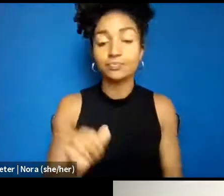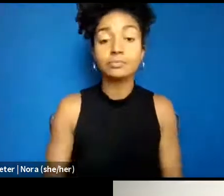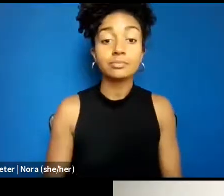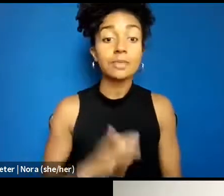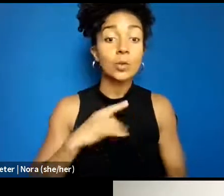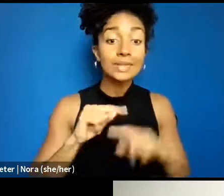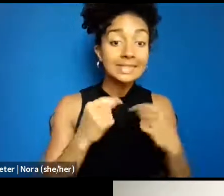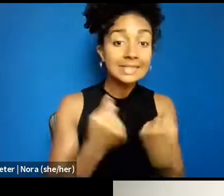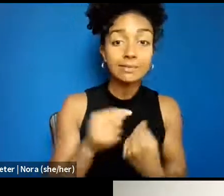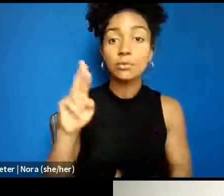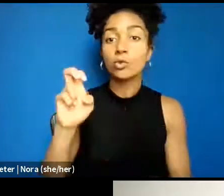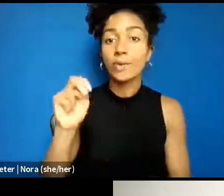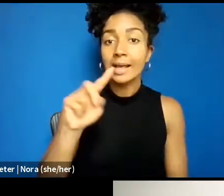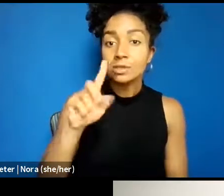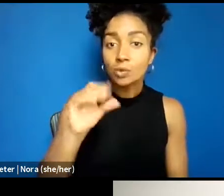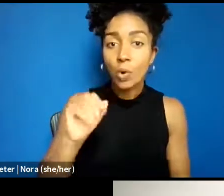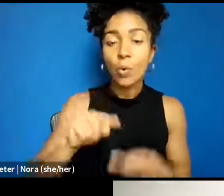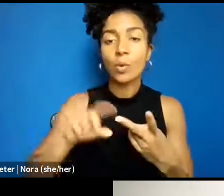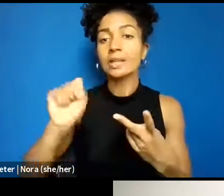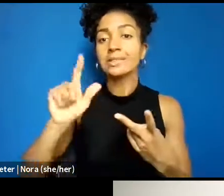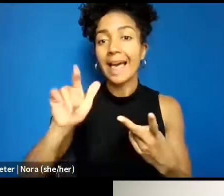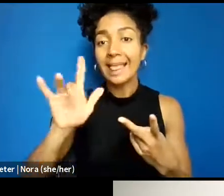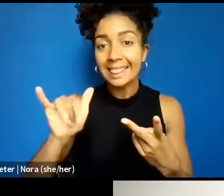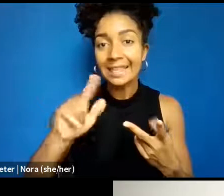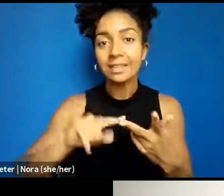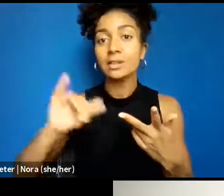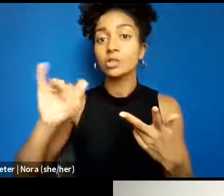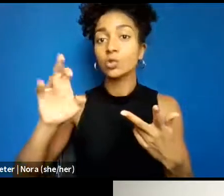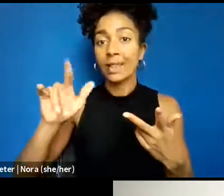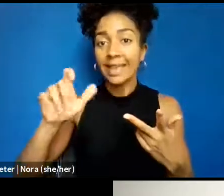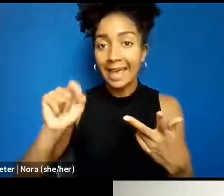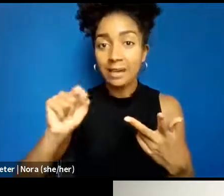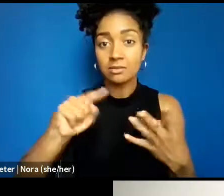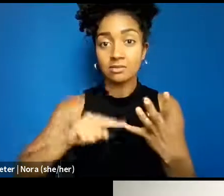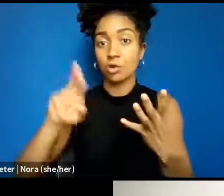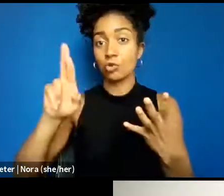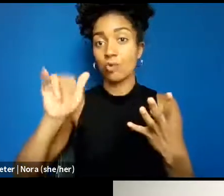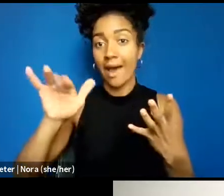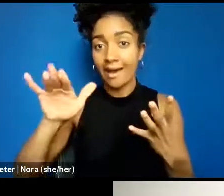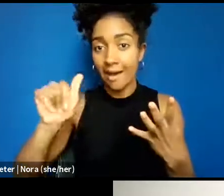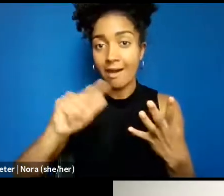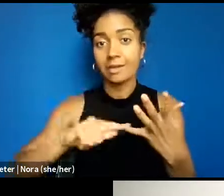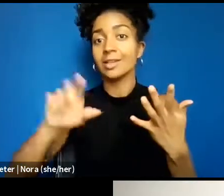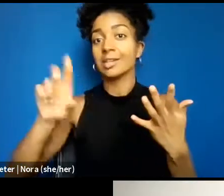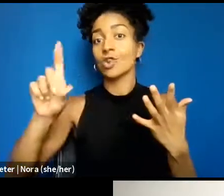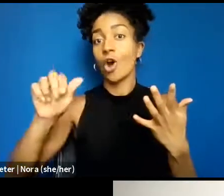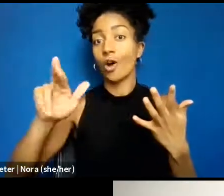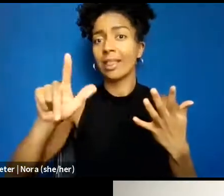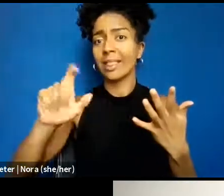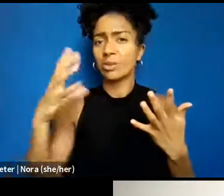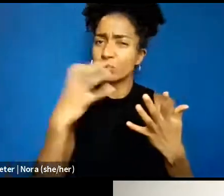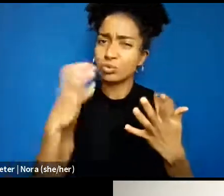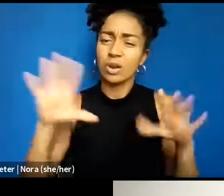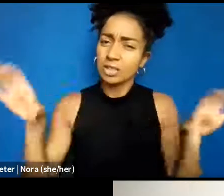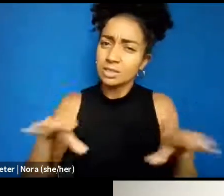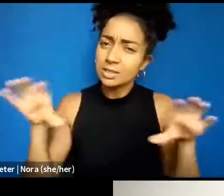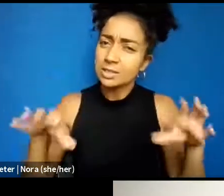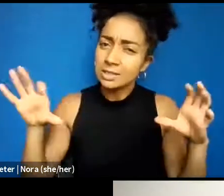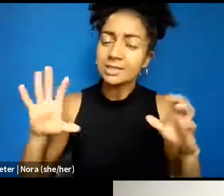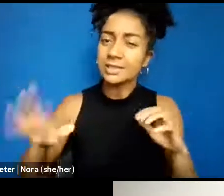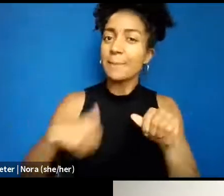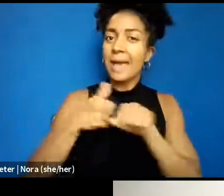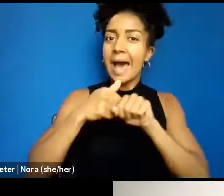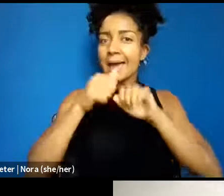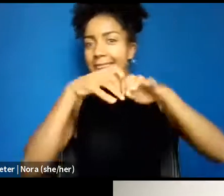Sally, Juliette, Ariyah, Emilie, Darlene, are all behind the scenes doing amazing things and appreciate them. They're also in the chat